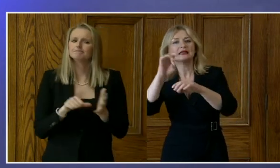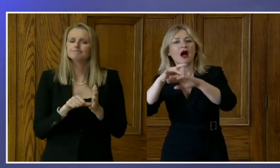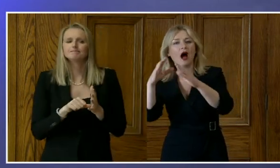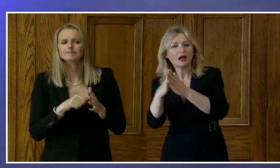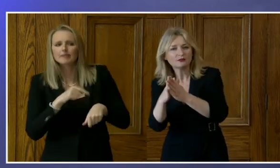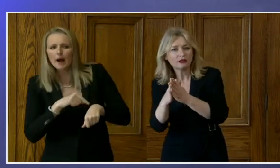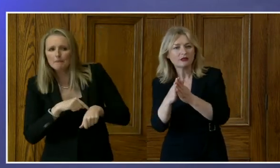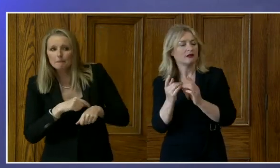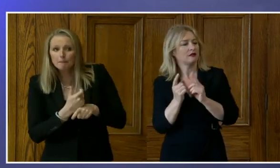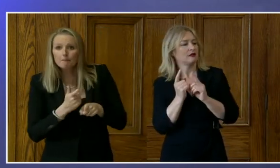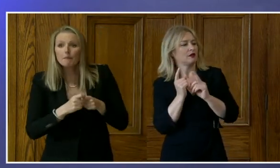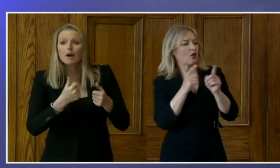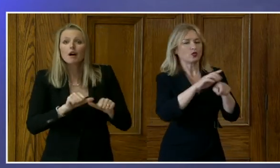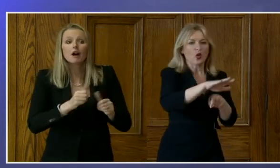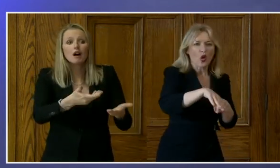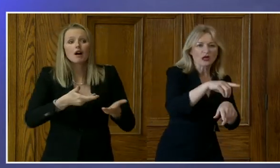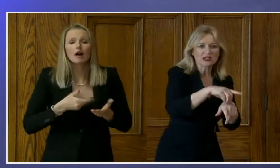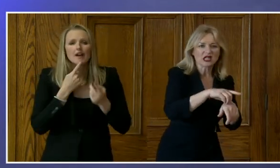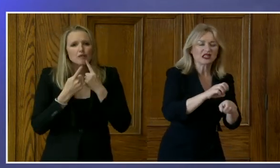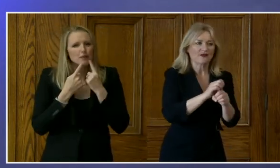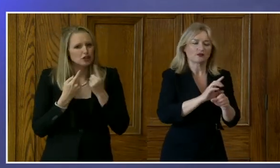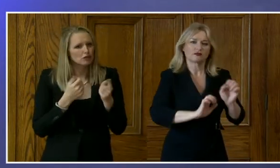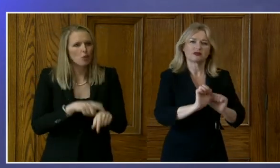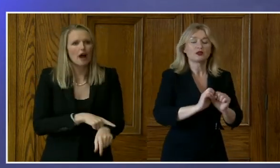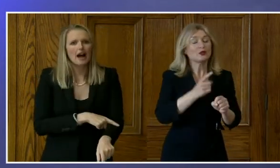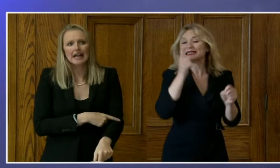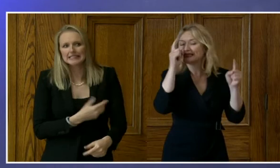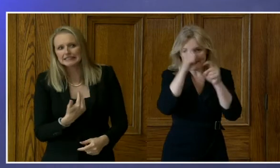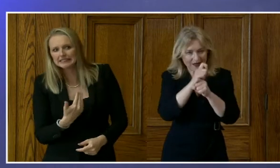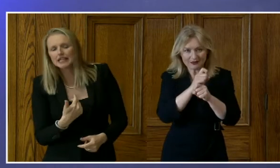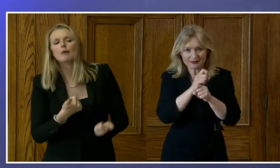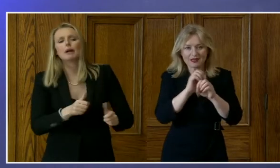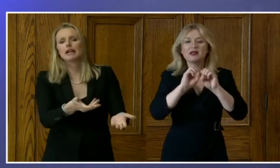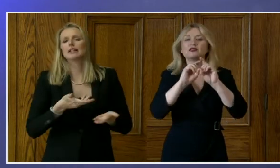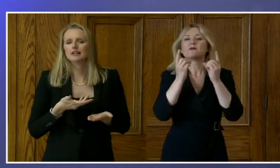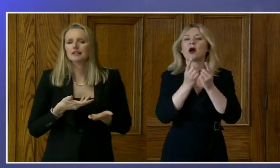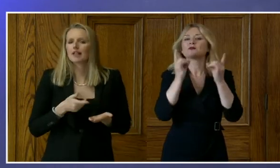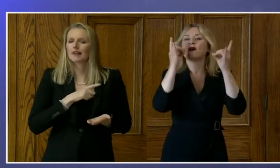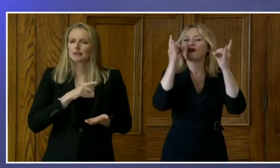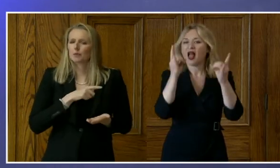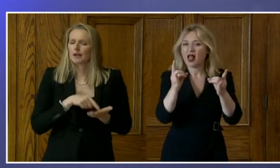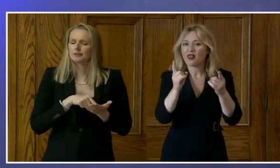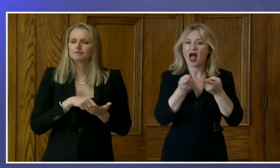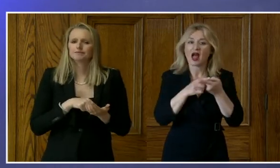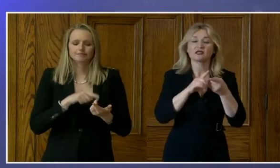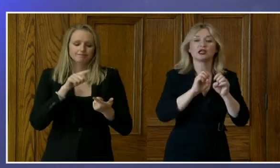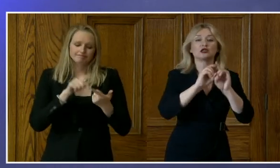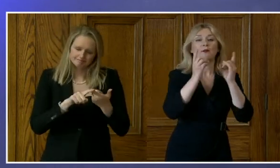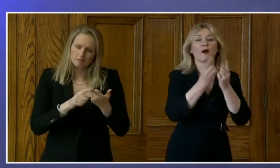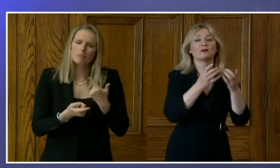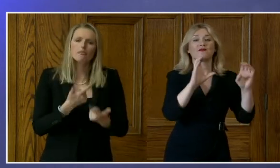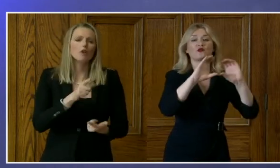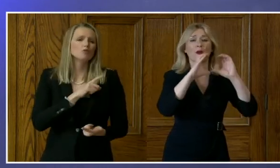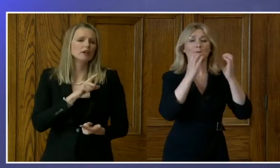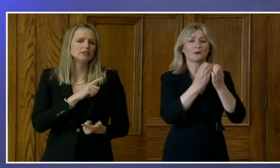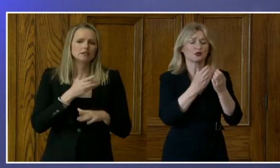to get that information back into the Department of Health and also the Department of Communities. We have also had to engage with